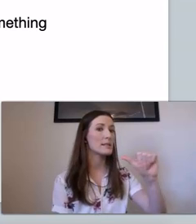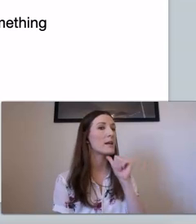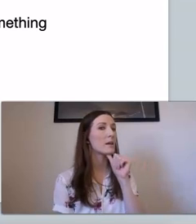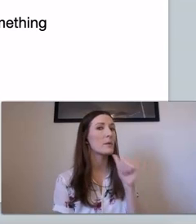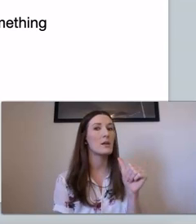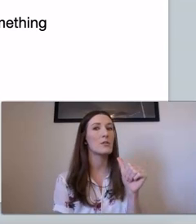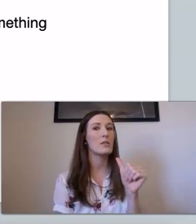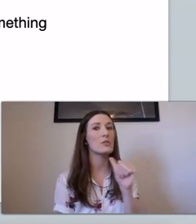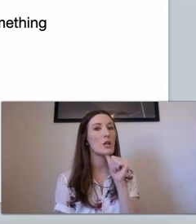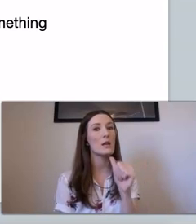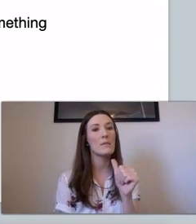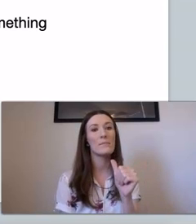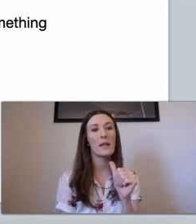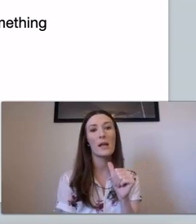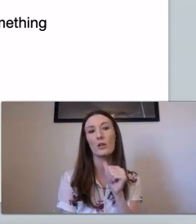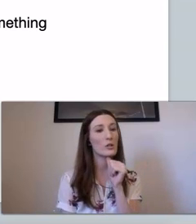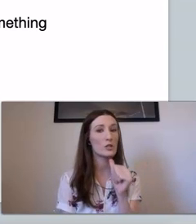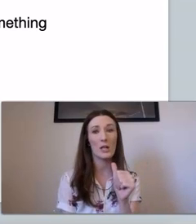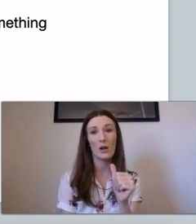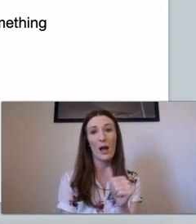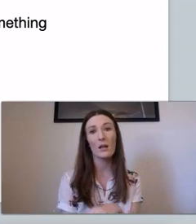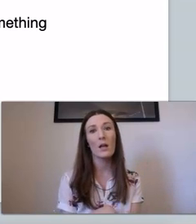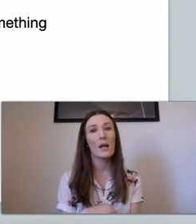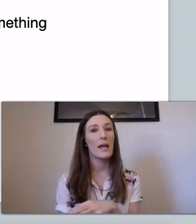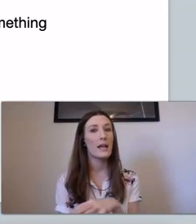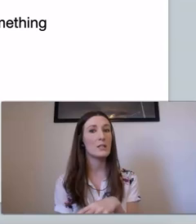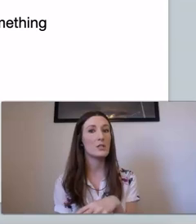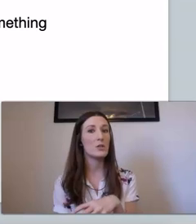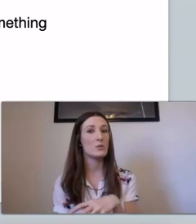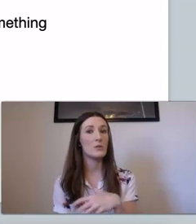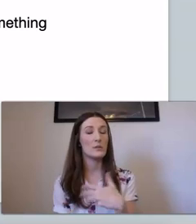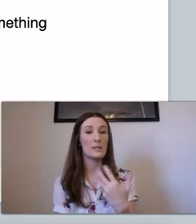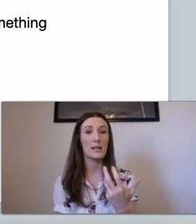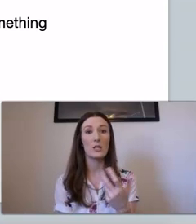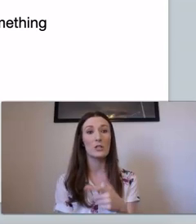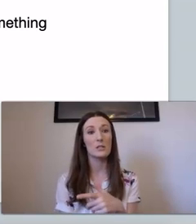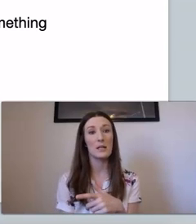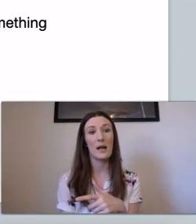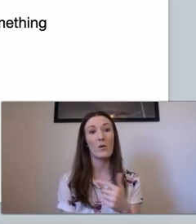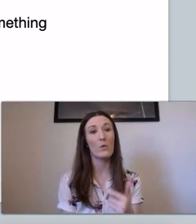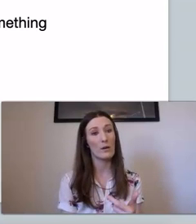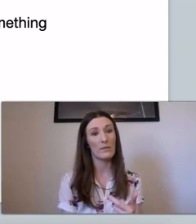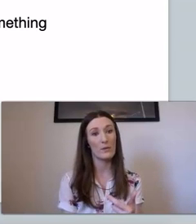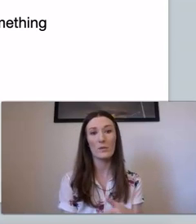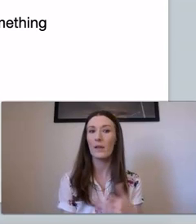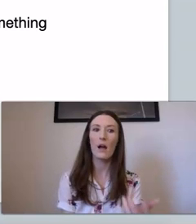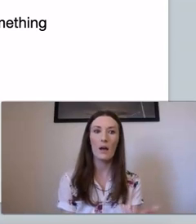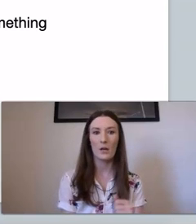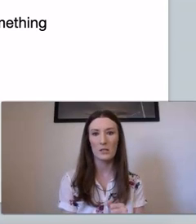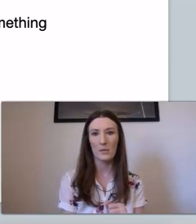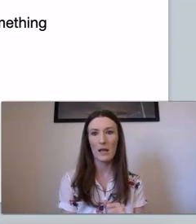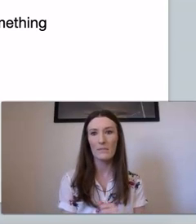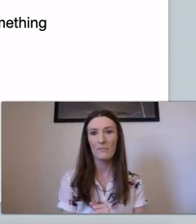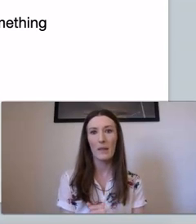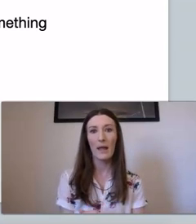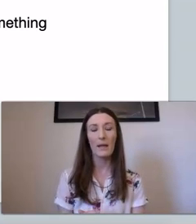okay, is a 10 coming underneath your chin, okay, and you're going to shake your head. It is used to express negation, denial, or refusal, like I'm